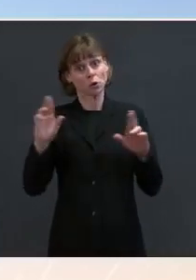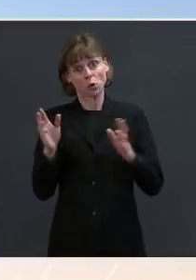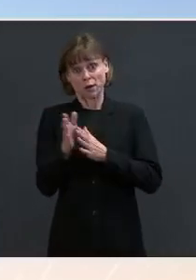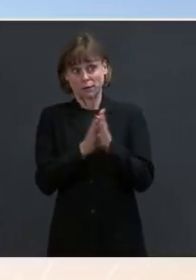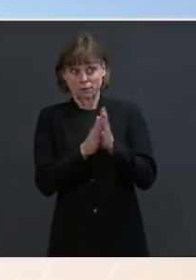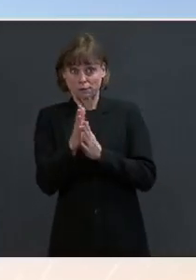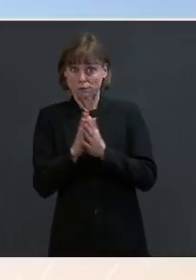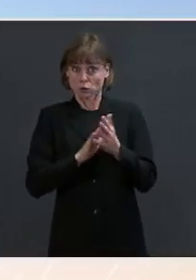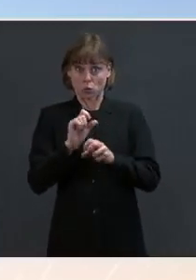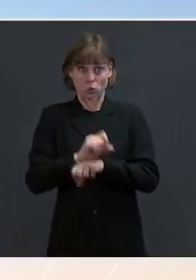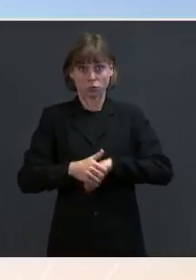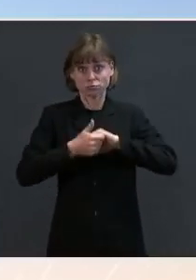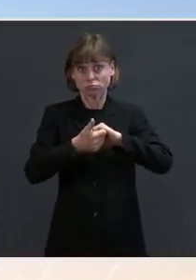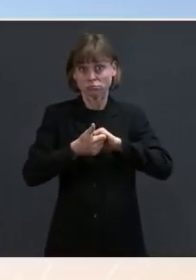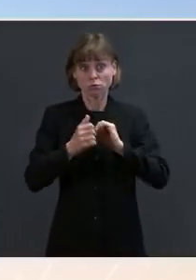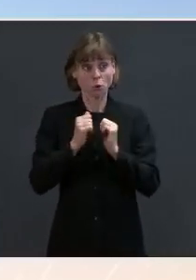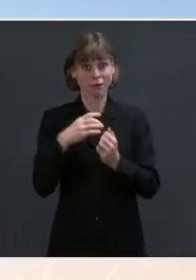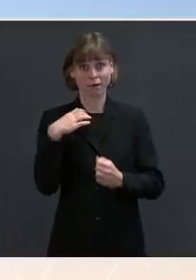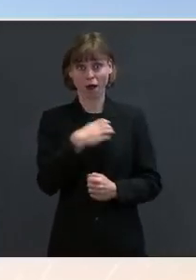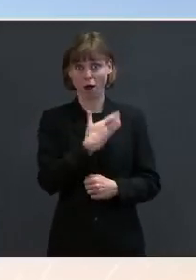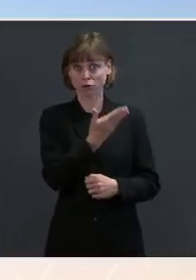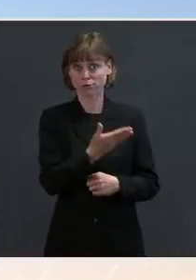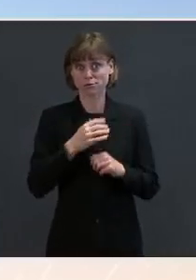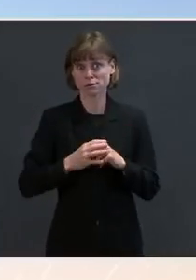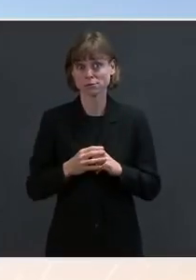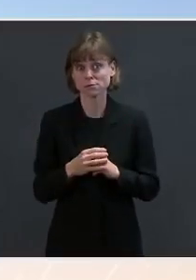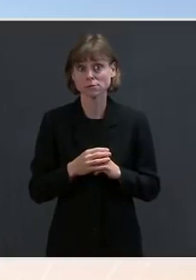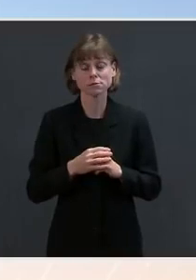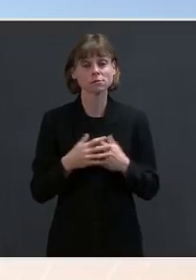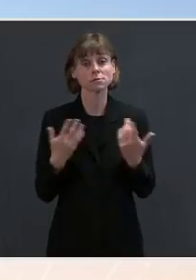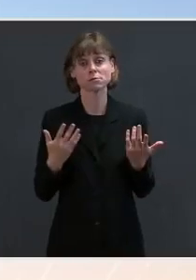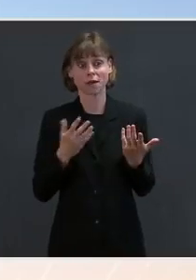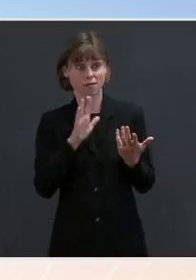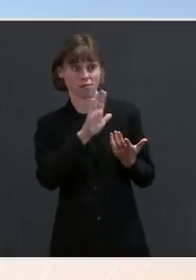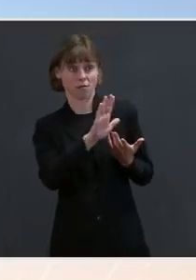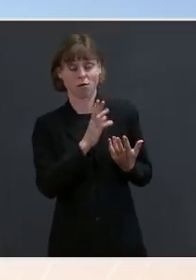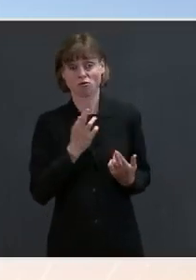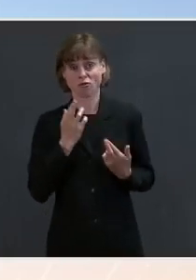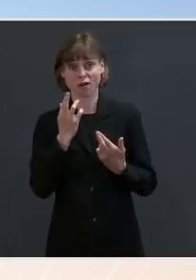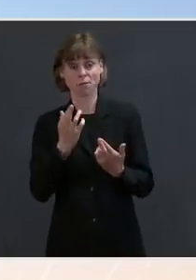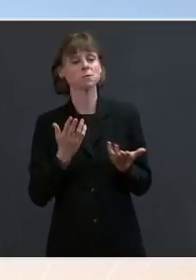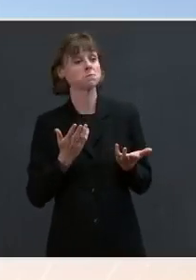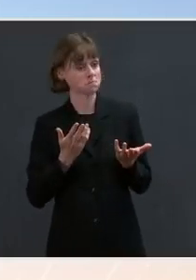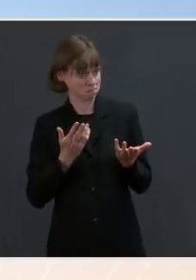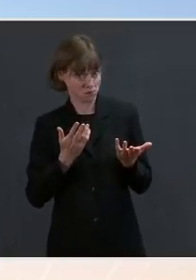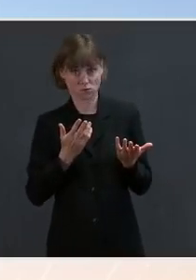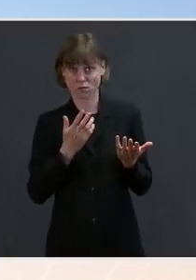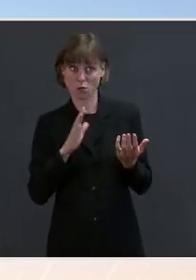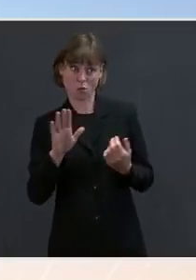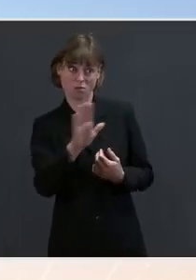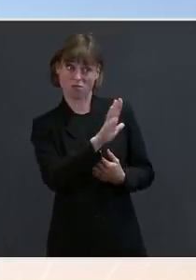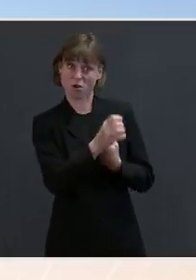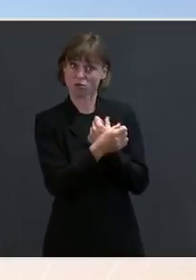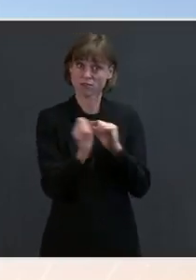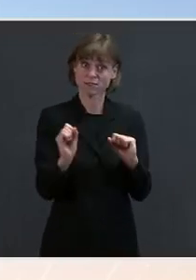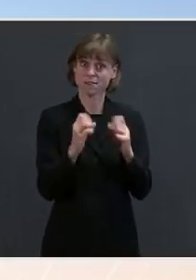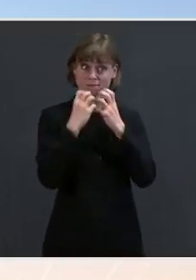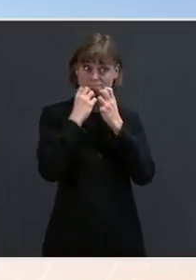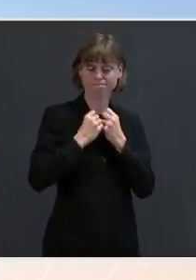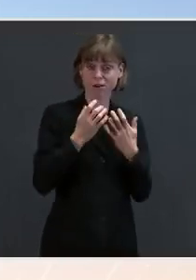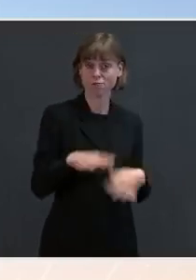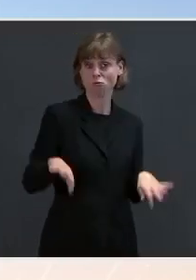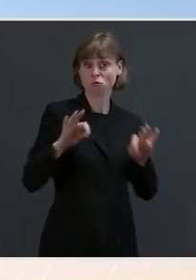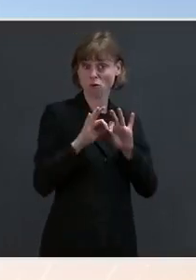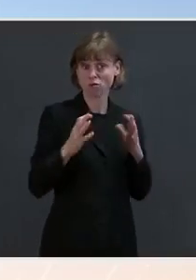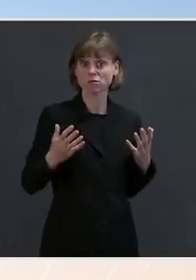partnership with leaders in Congress on any recommendations that are made to ensure their safety and security and to prevent the